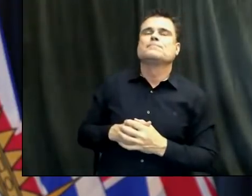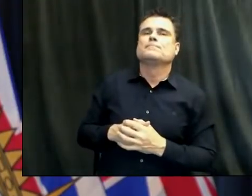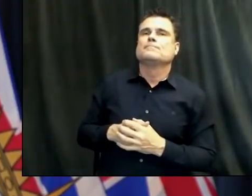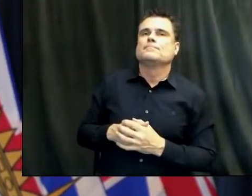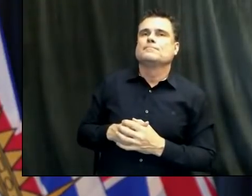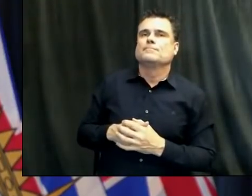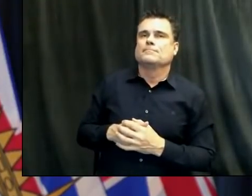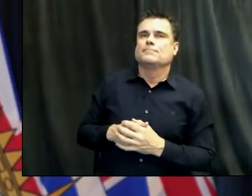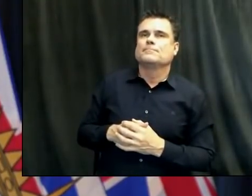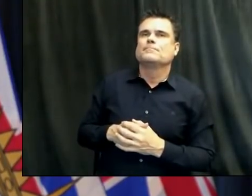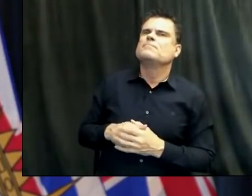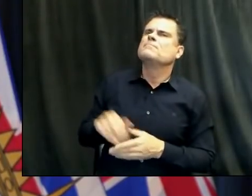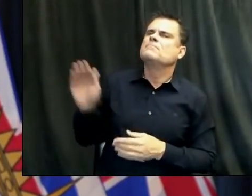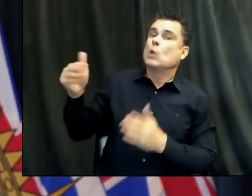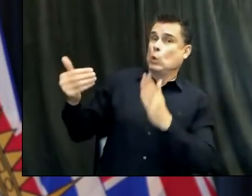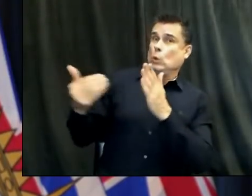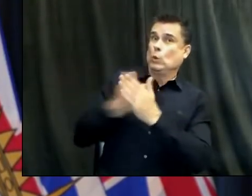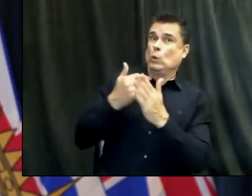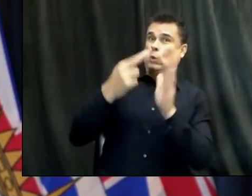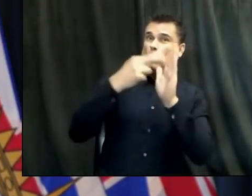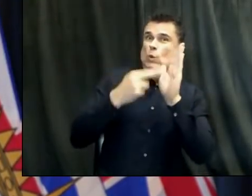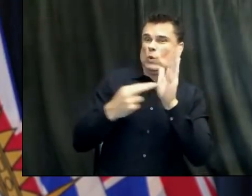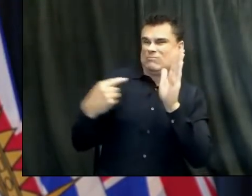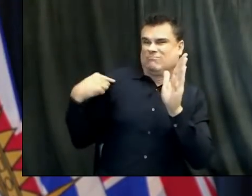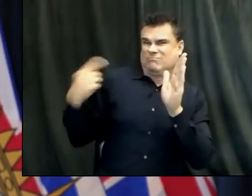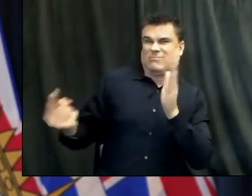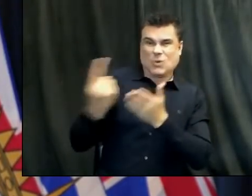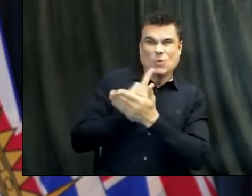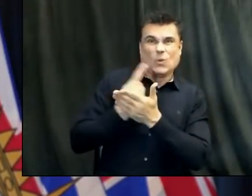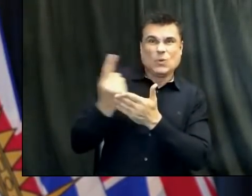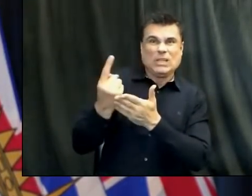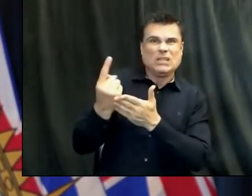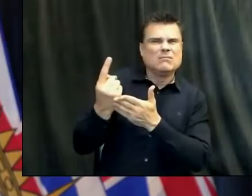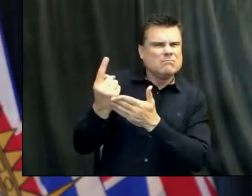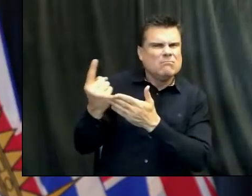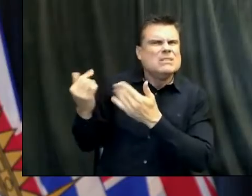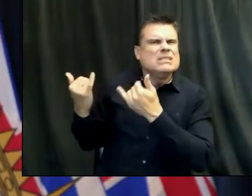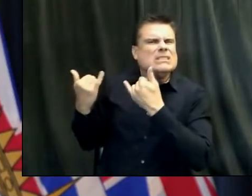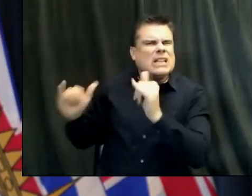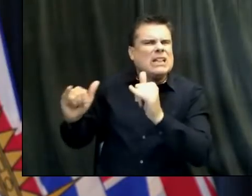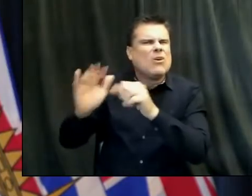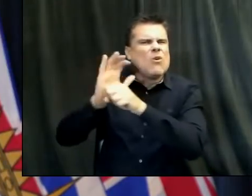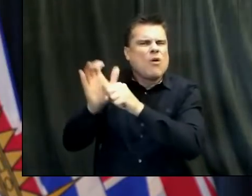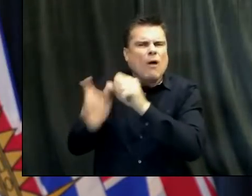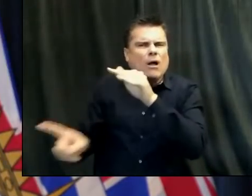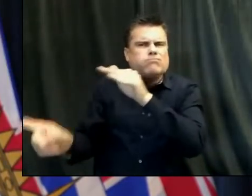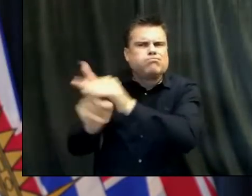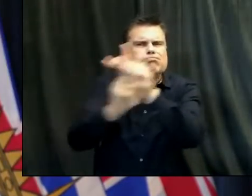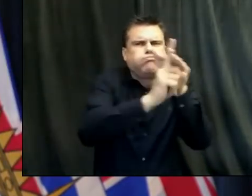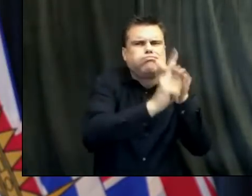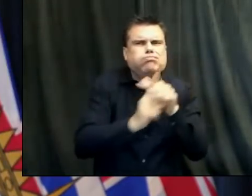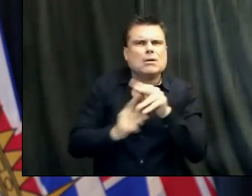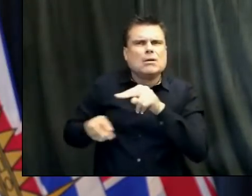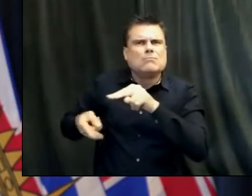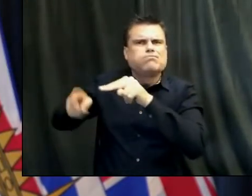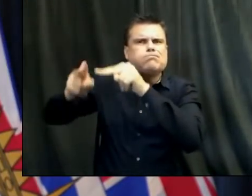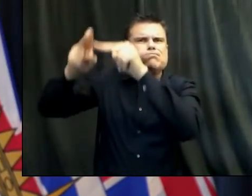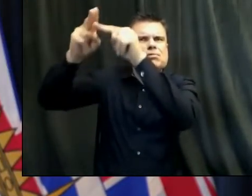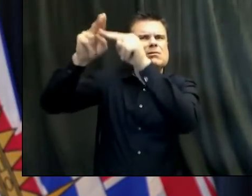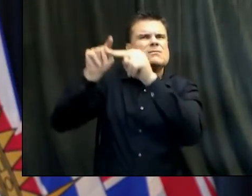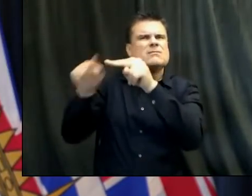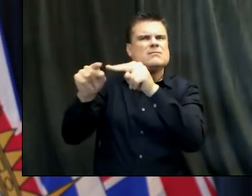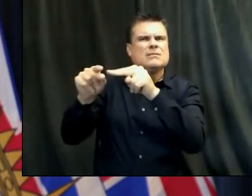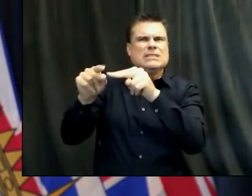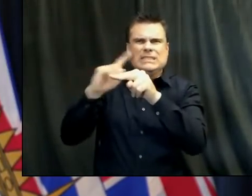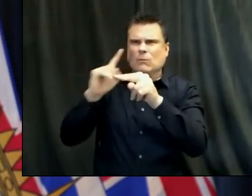implemented some of those new provincial restrictions, still breaking case records. So I'm just wondering, are you considering further measures? What